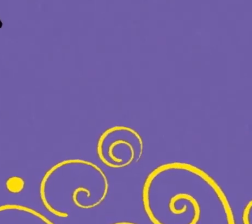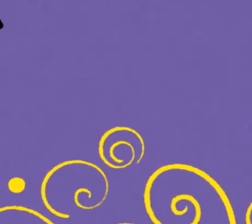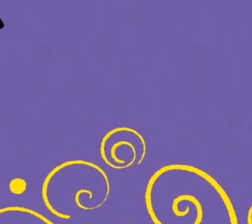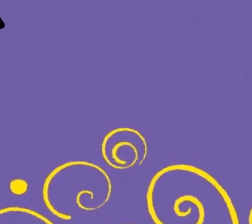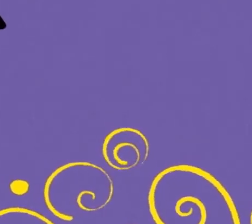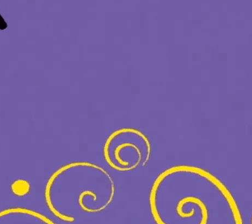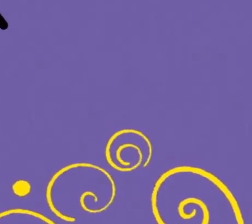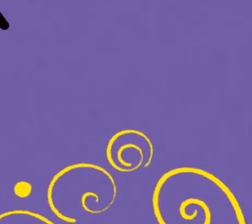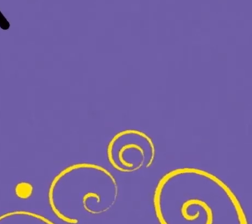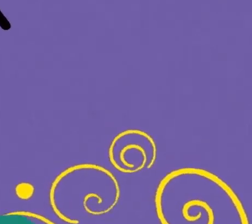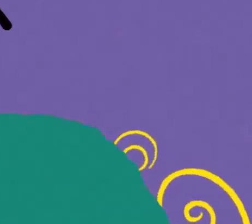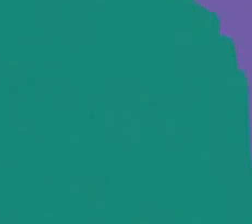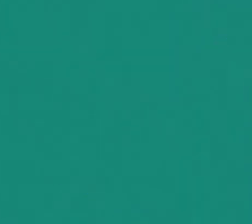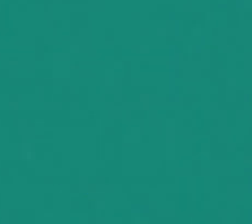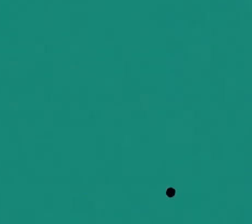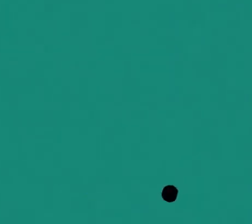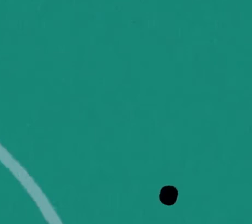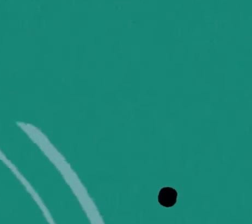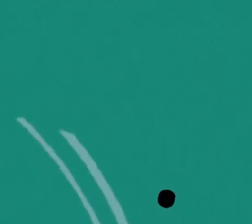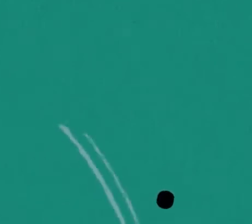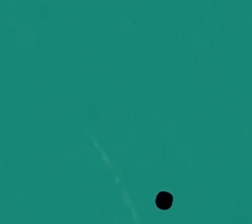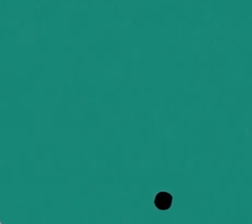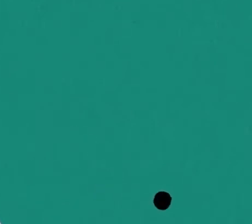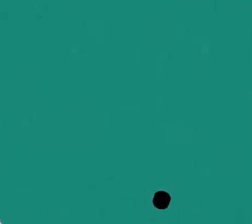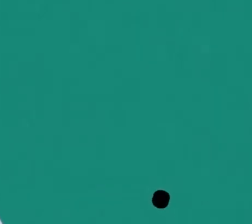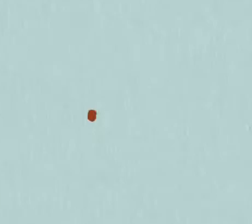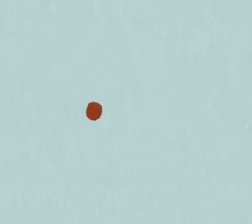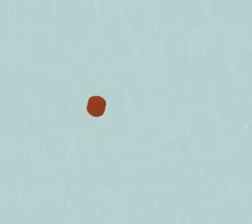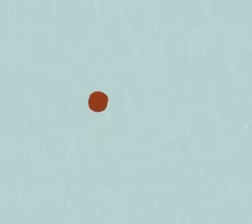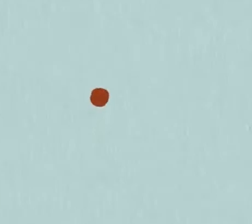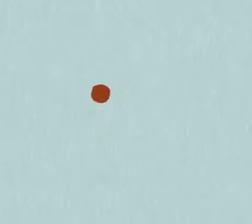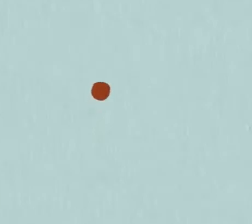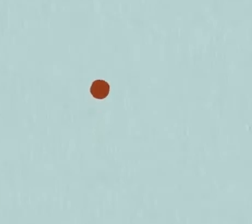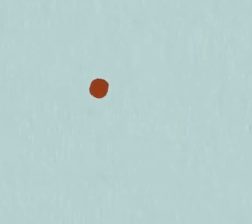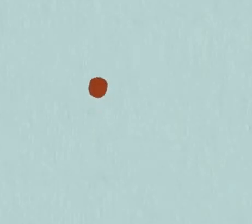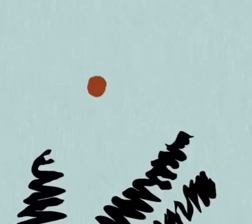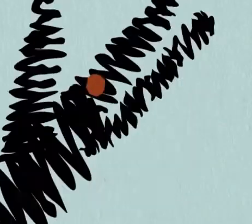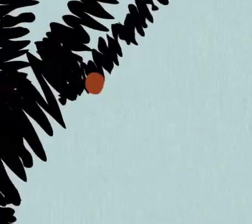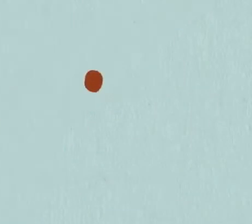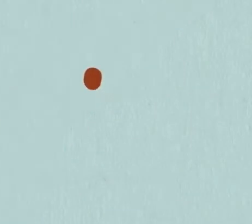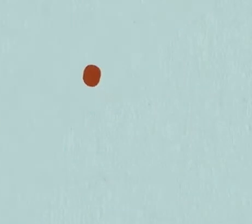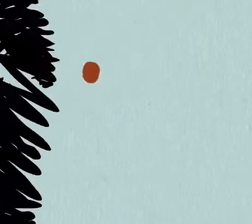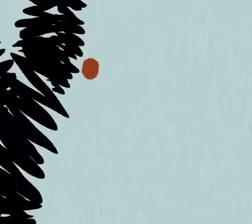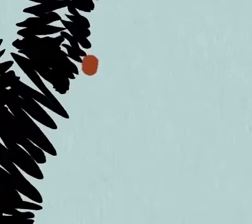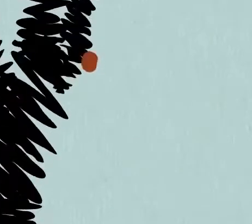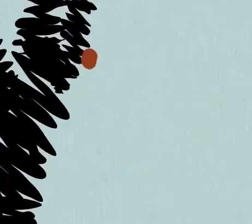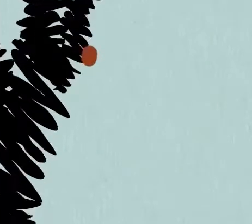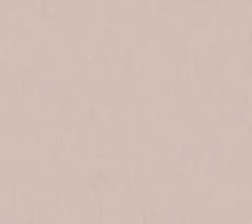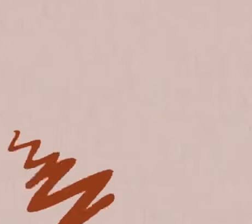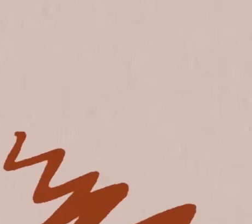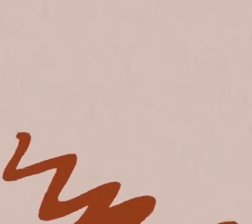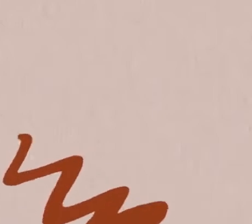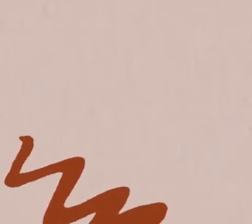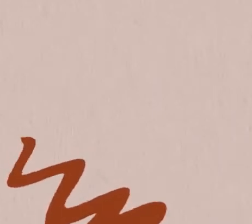Imagine Black. Imagine a world where people of African descent enjoy the rights, resources, and recognition